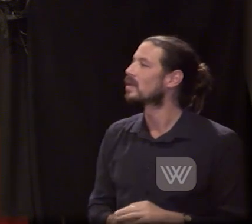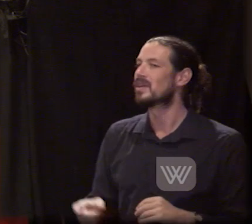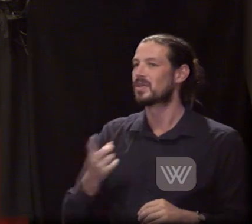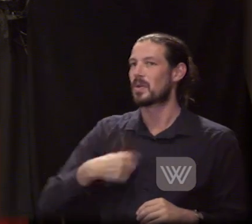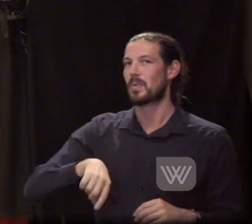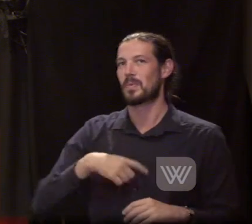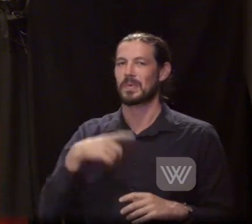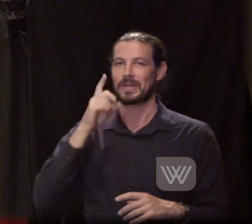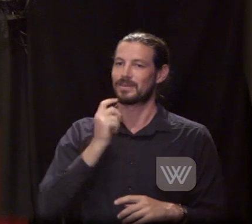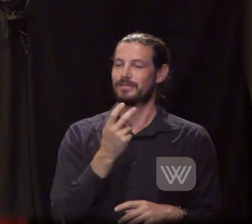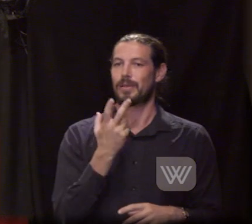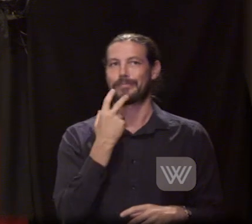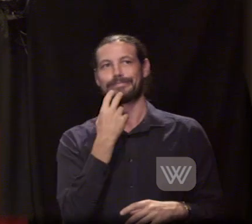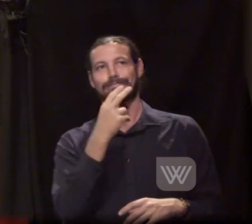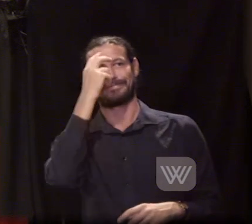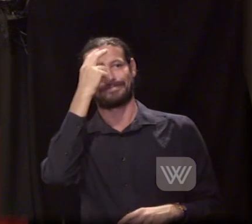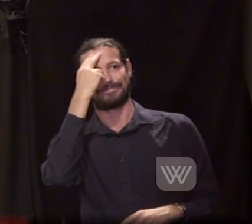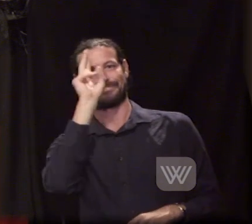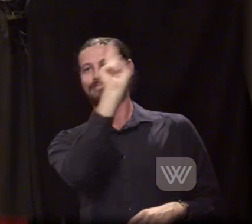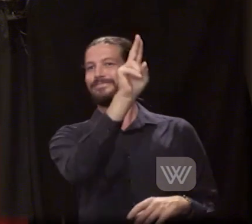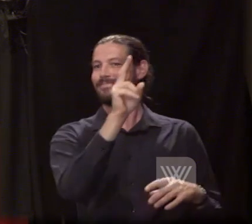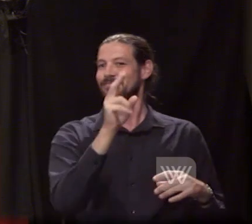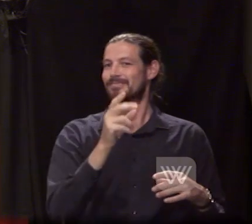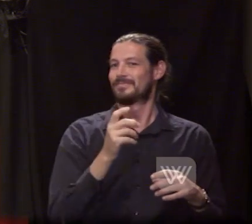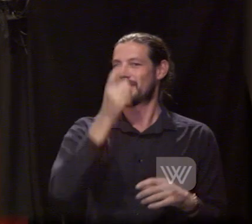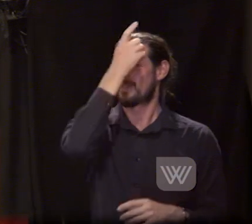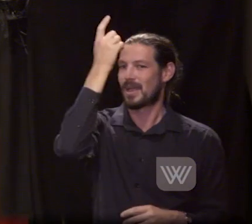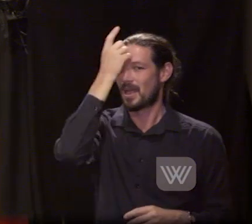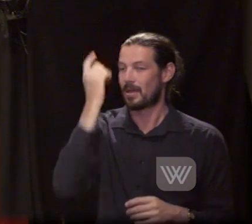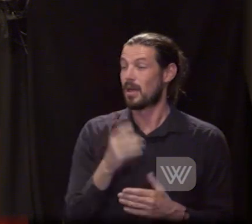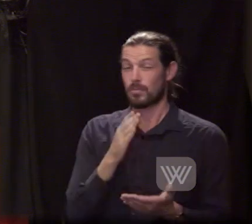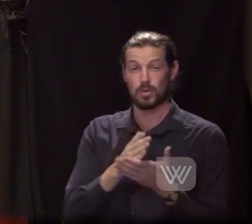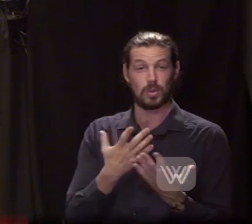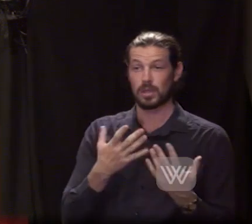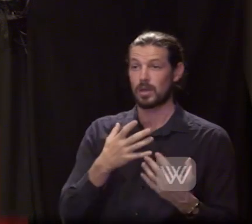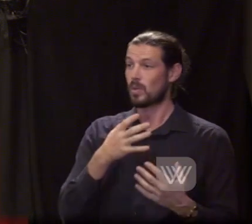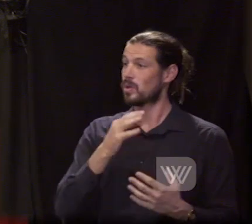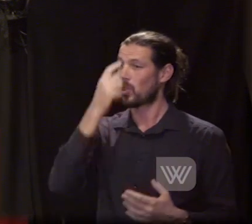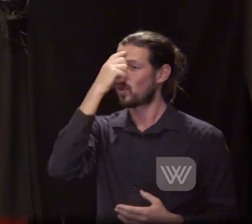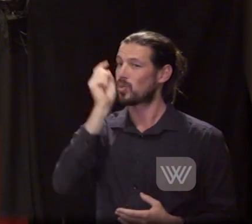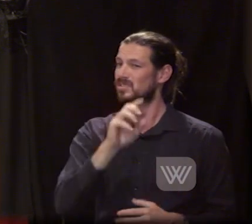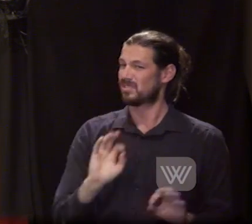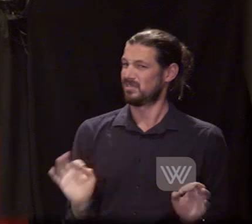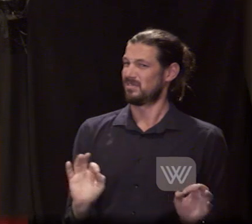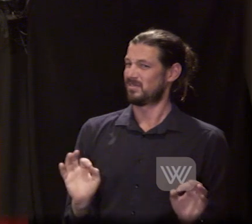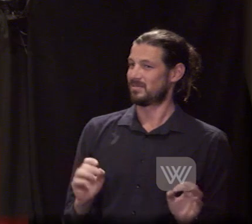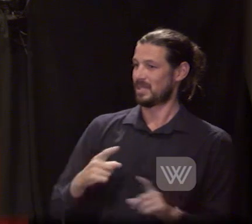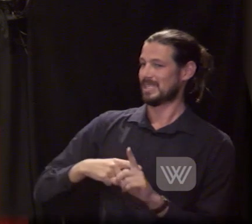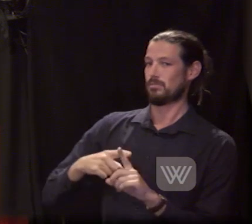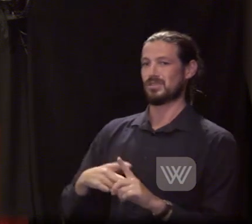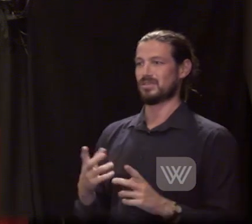for the most part, we didn't notice it very much either anyways. And the temperature was very similar as you would have on summer on Mars.